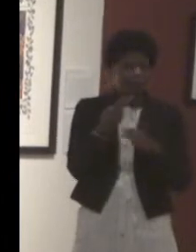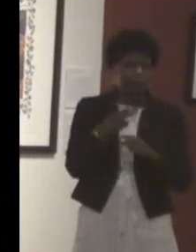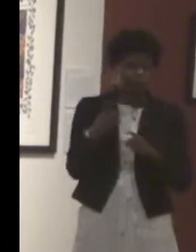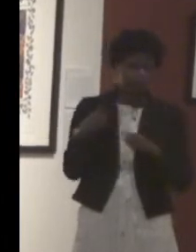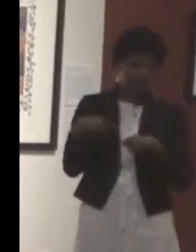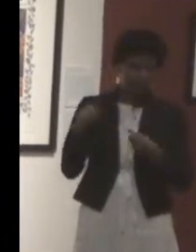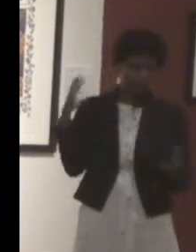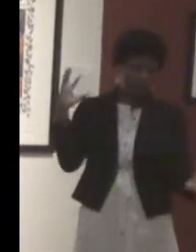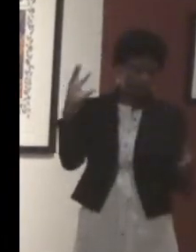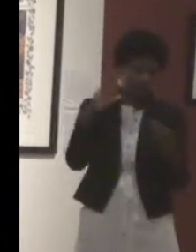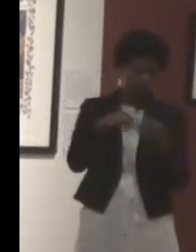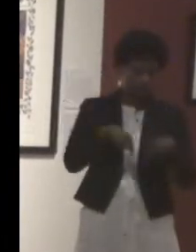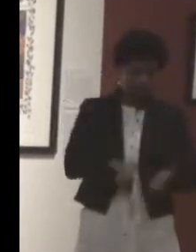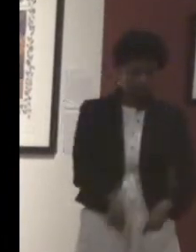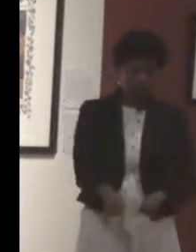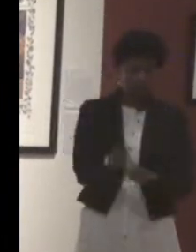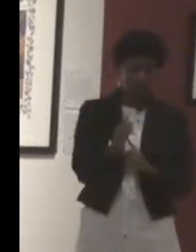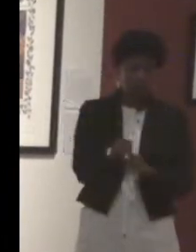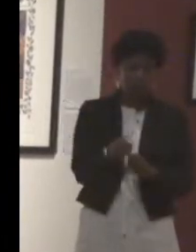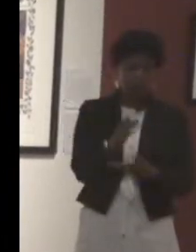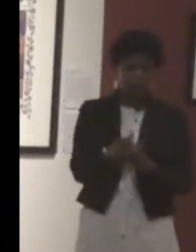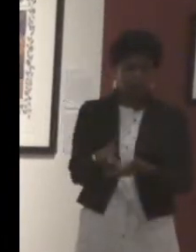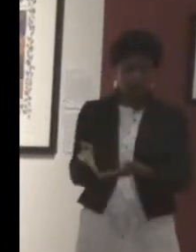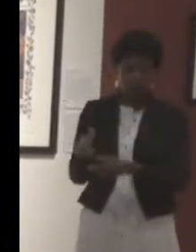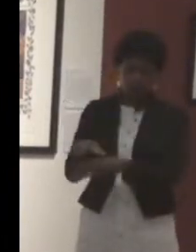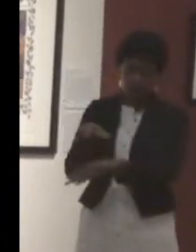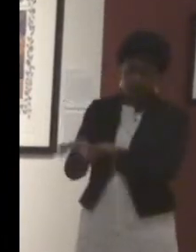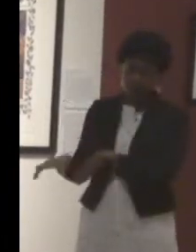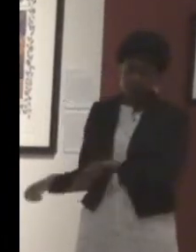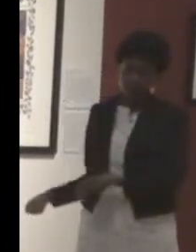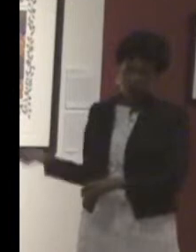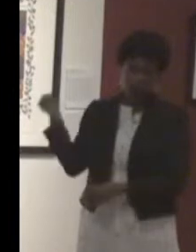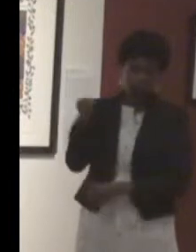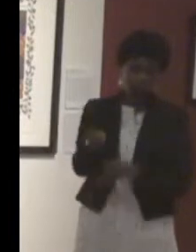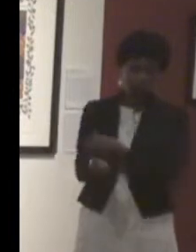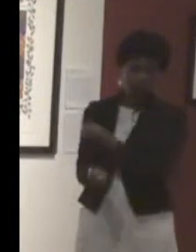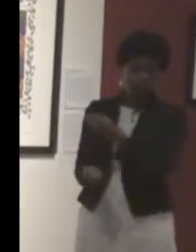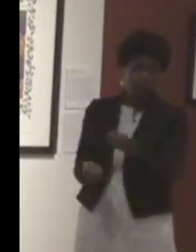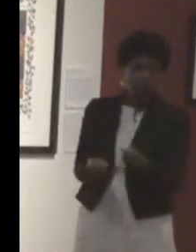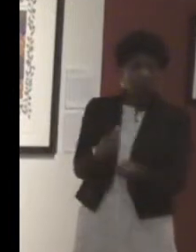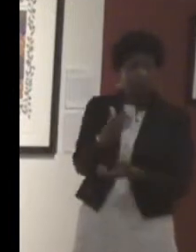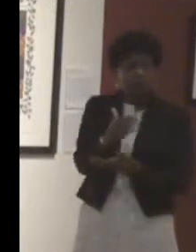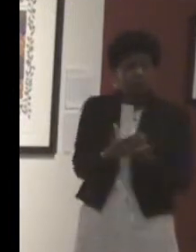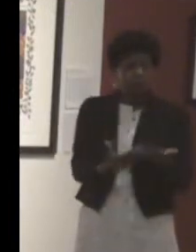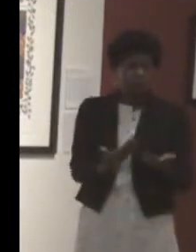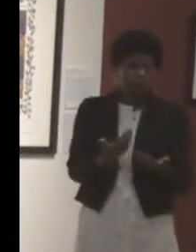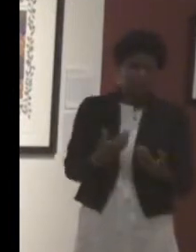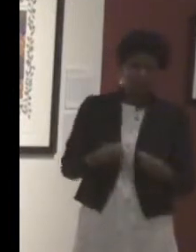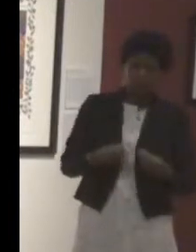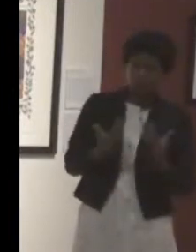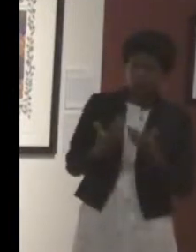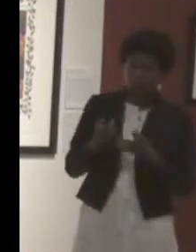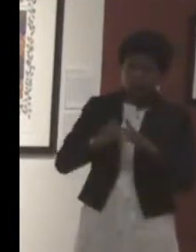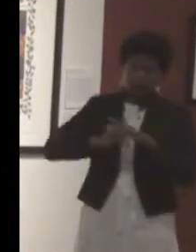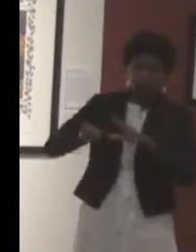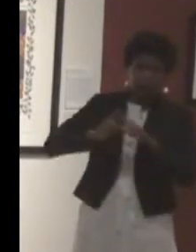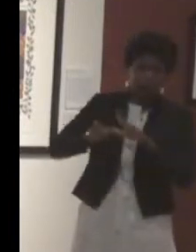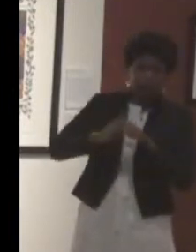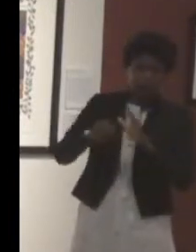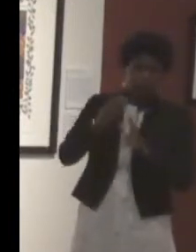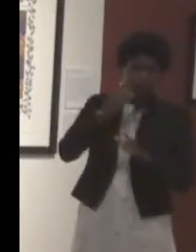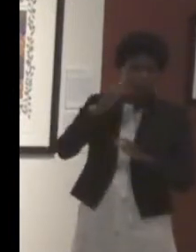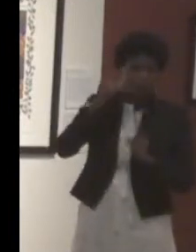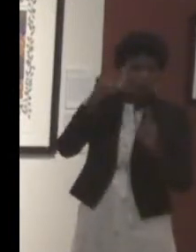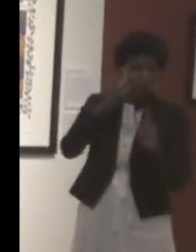moment. Some were brought here against their will. Some were drawn to migrate from their homes in hope of a better